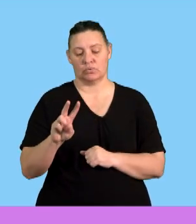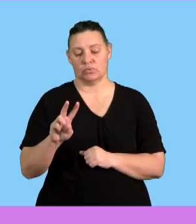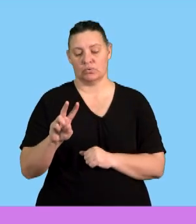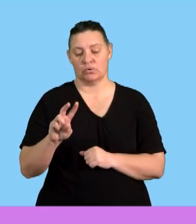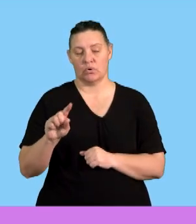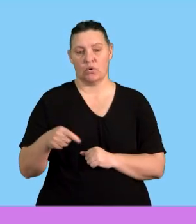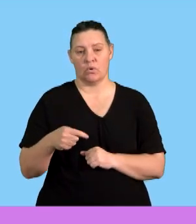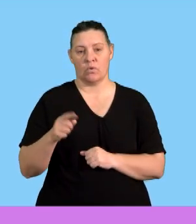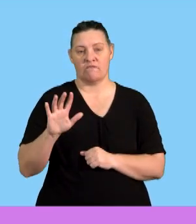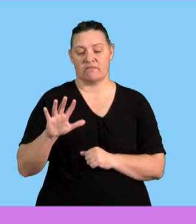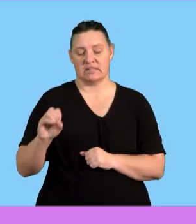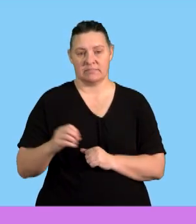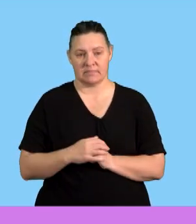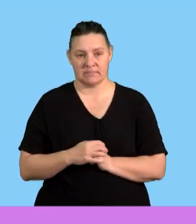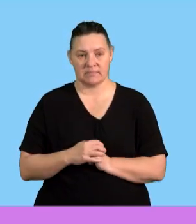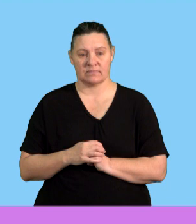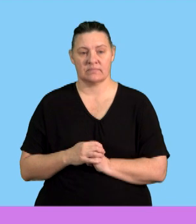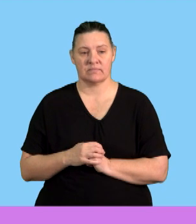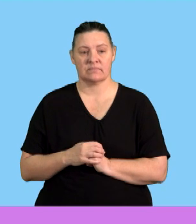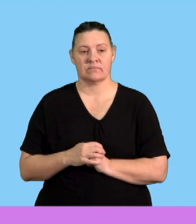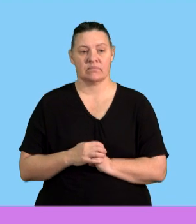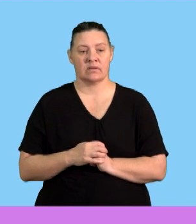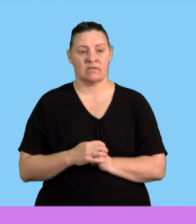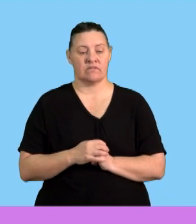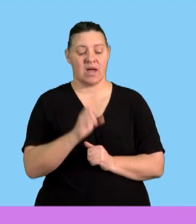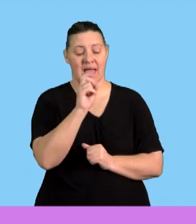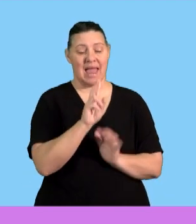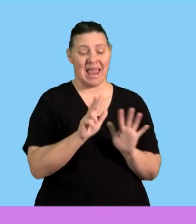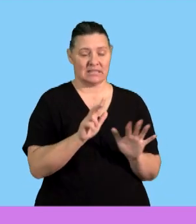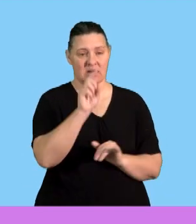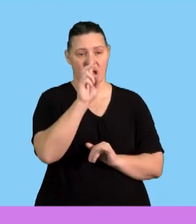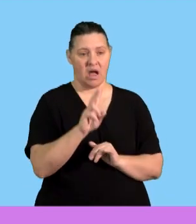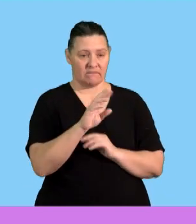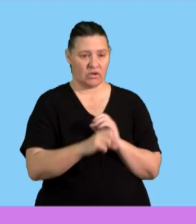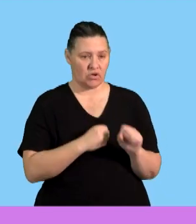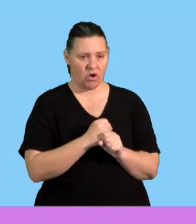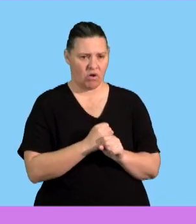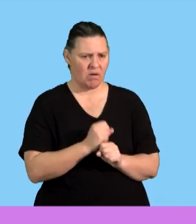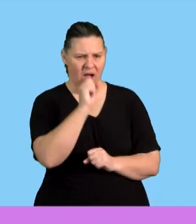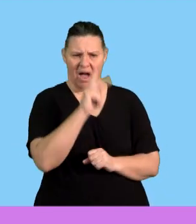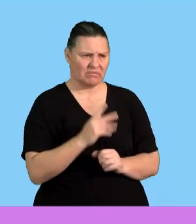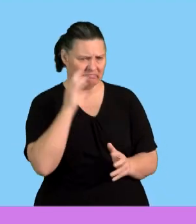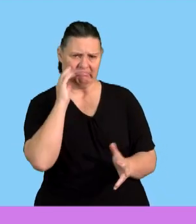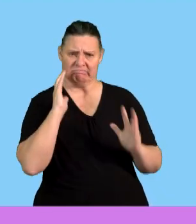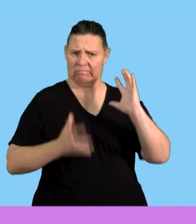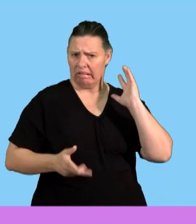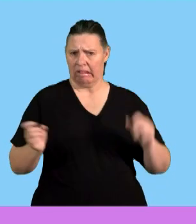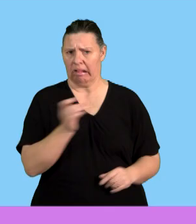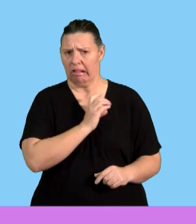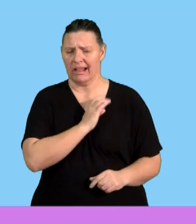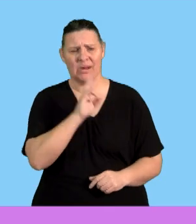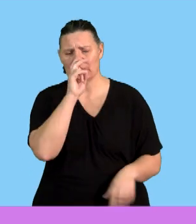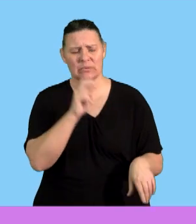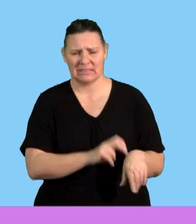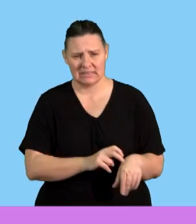1,912 Rand 50. So for the 8.5 years, don't let the half year